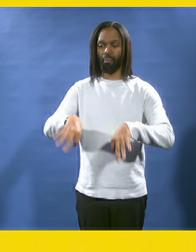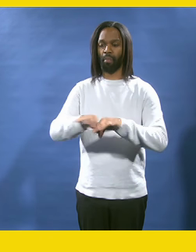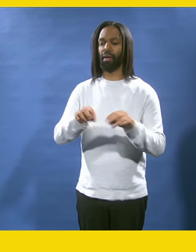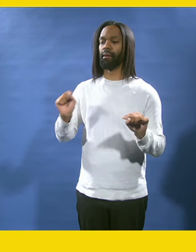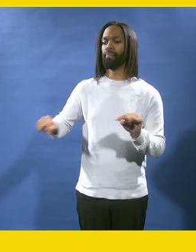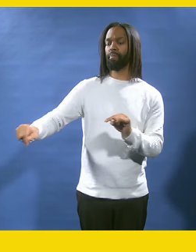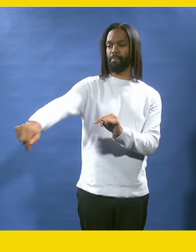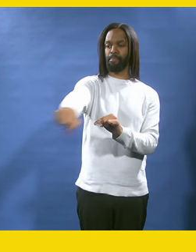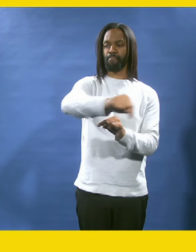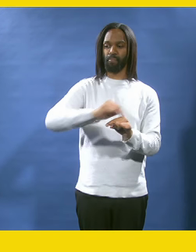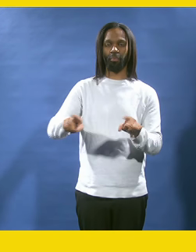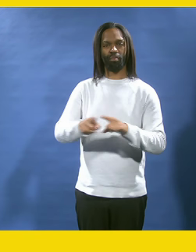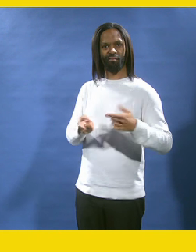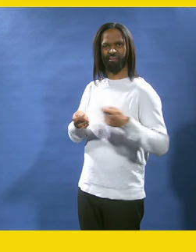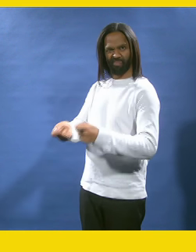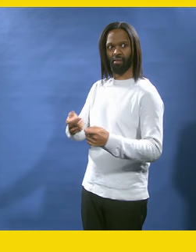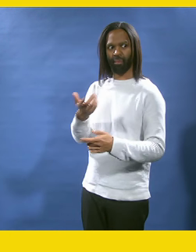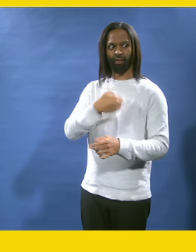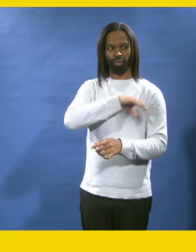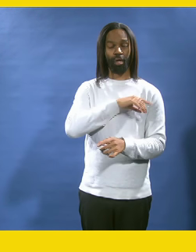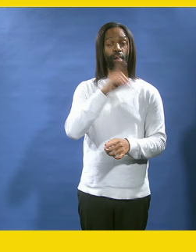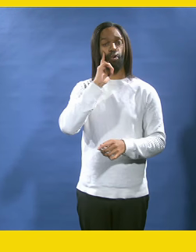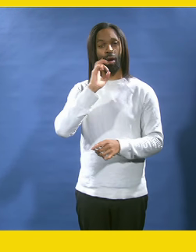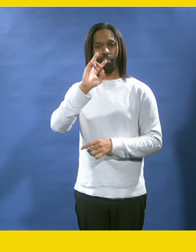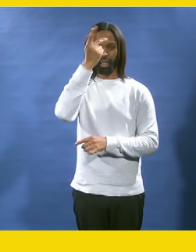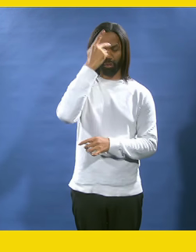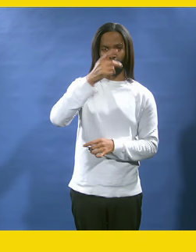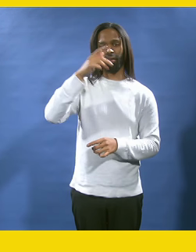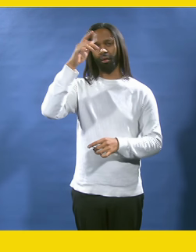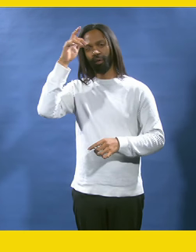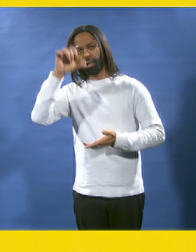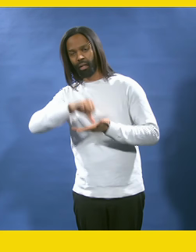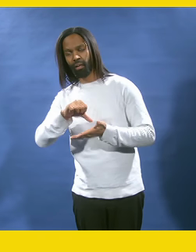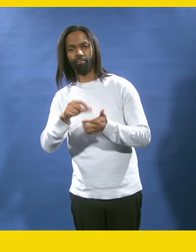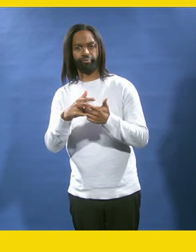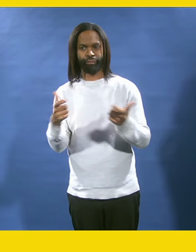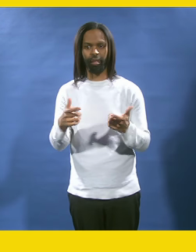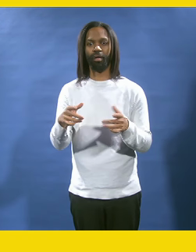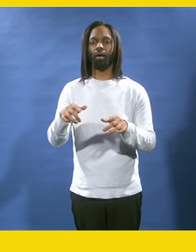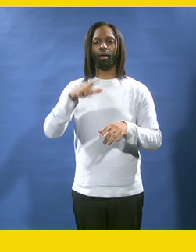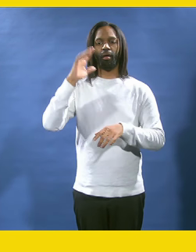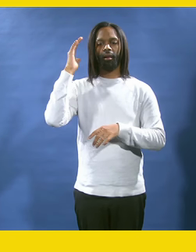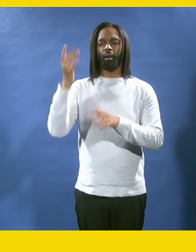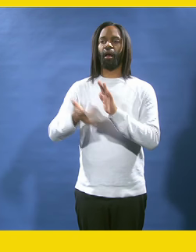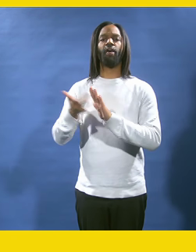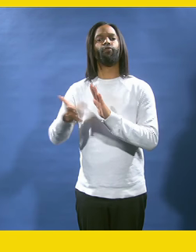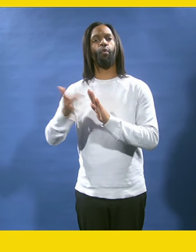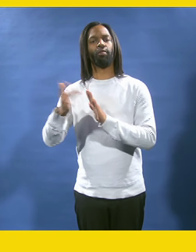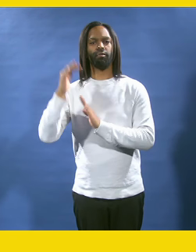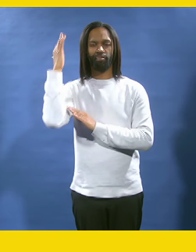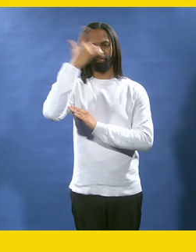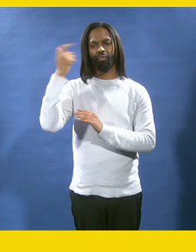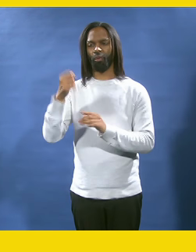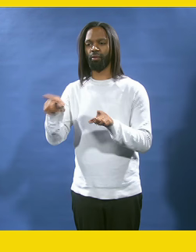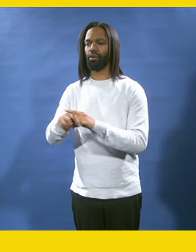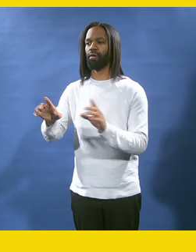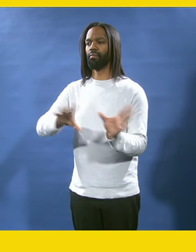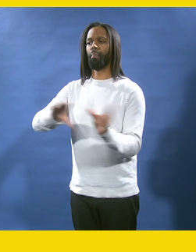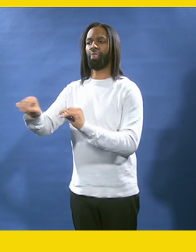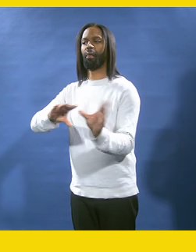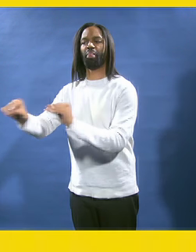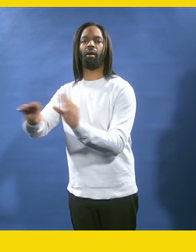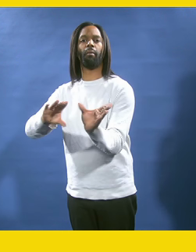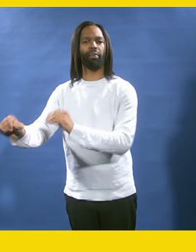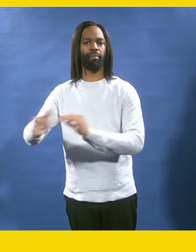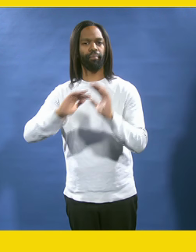and ensure their access to education and rights. Three, educational opportunities for Afghan